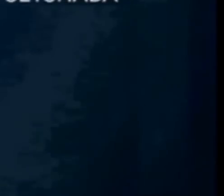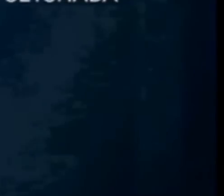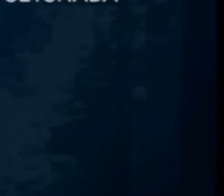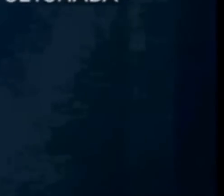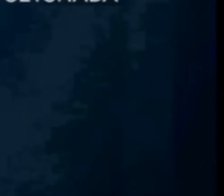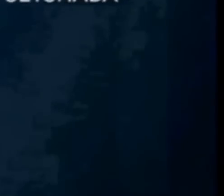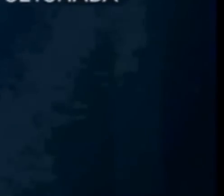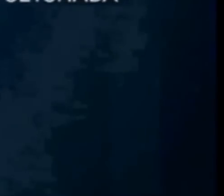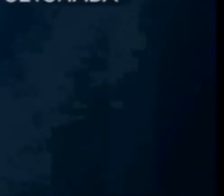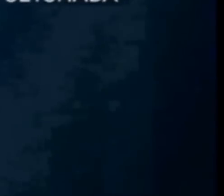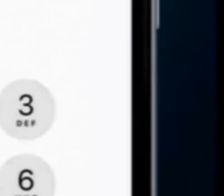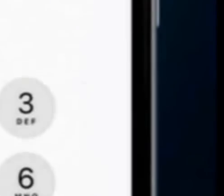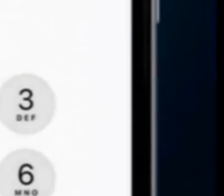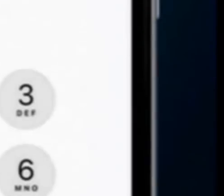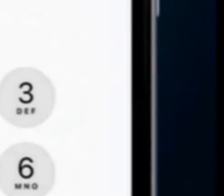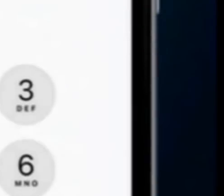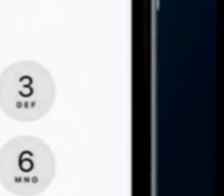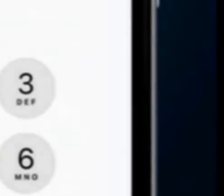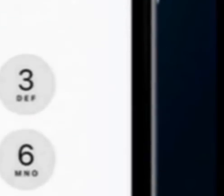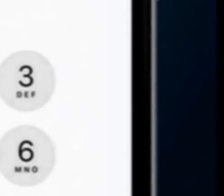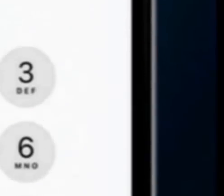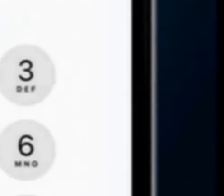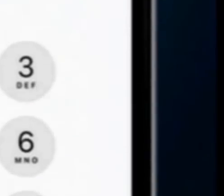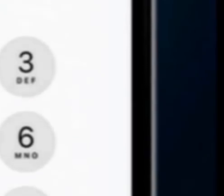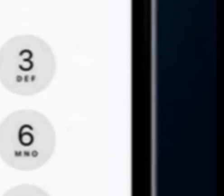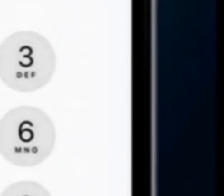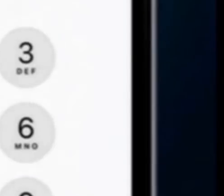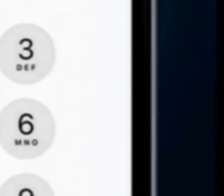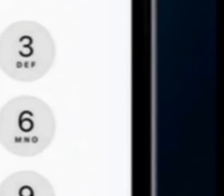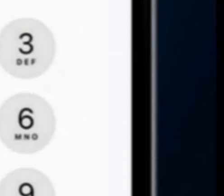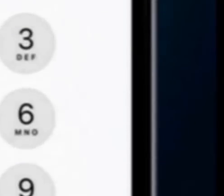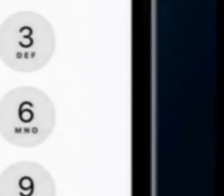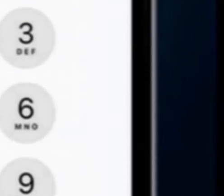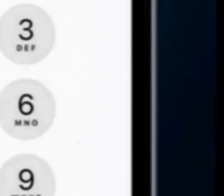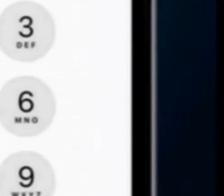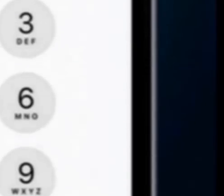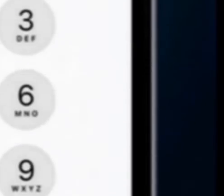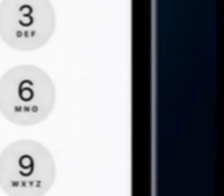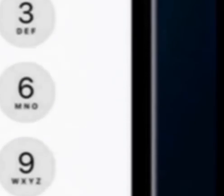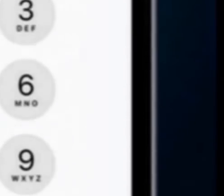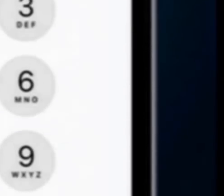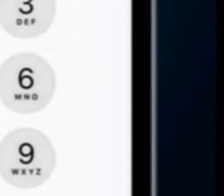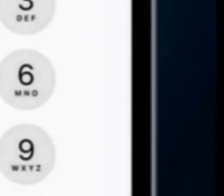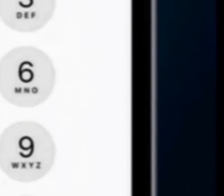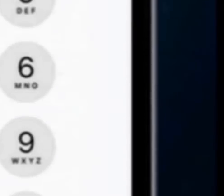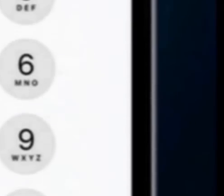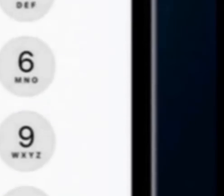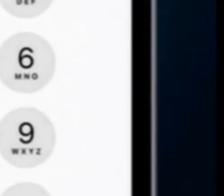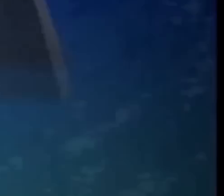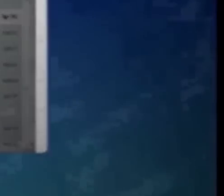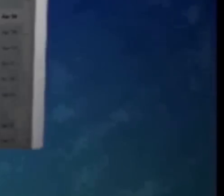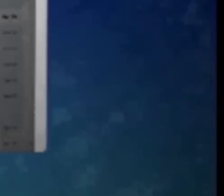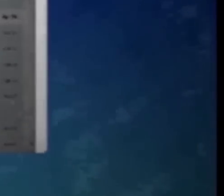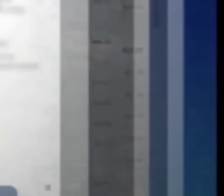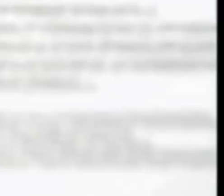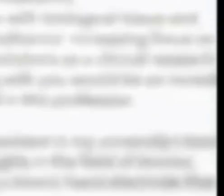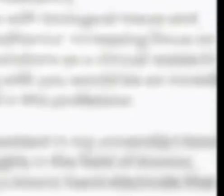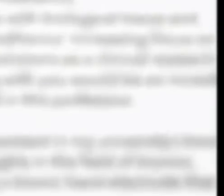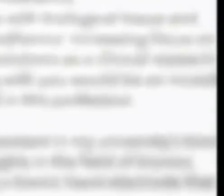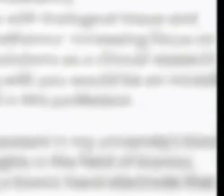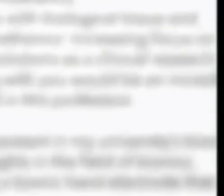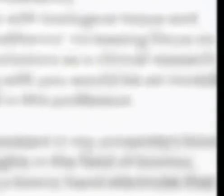dintlha tšeo di le amago le setšhaba le letšeng go 011 714 6133 goba le re romele email